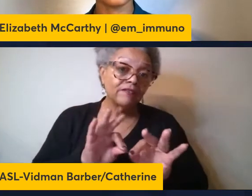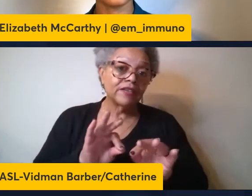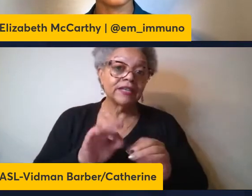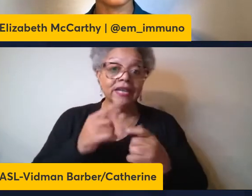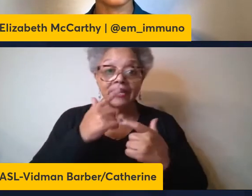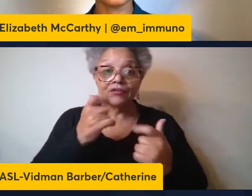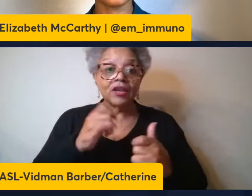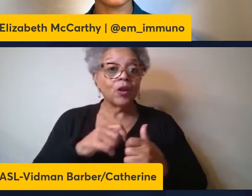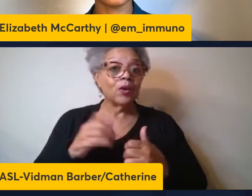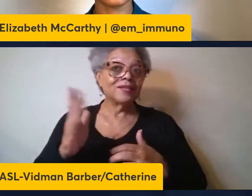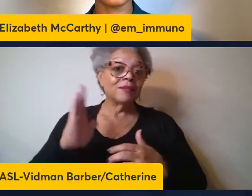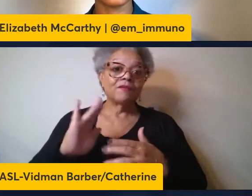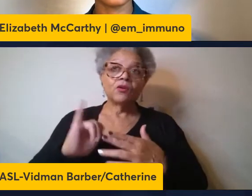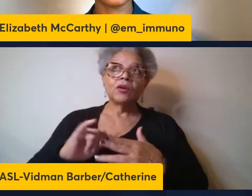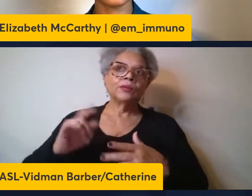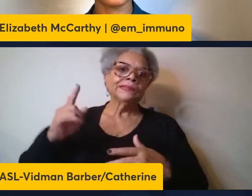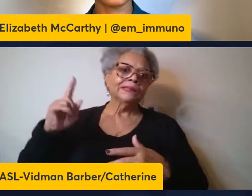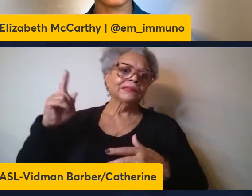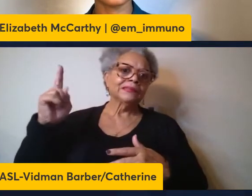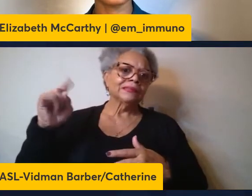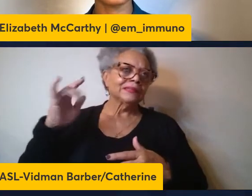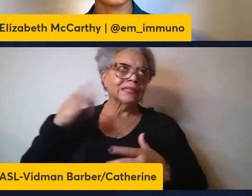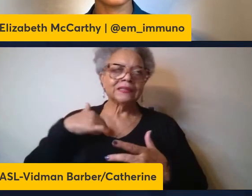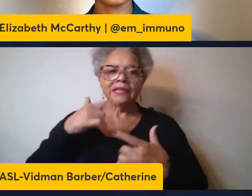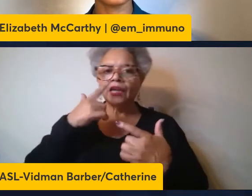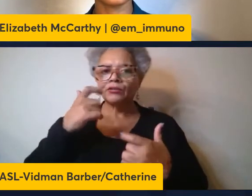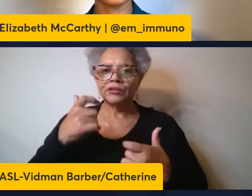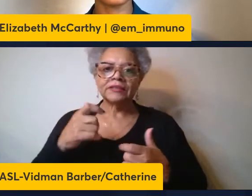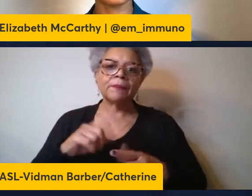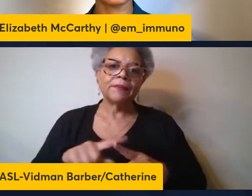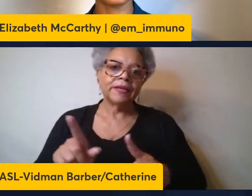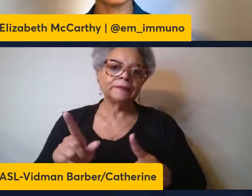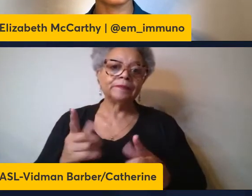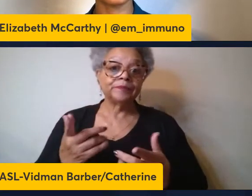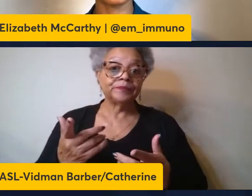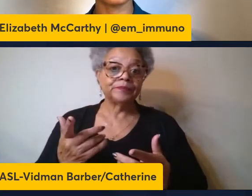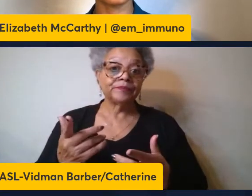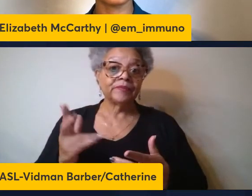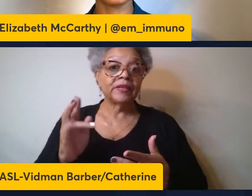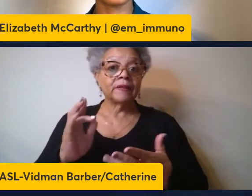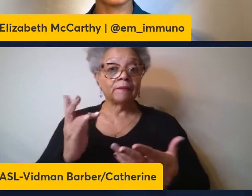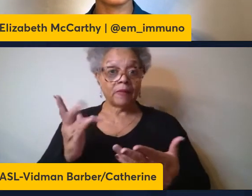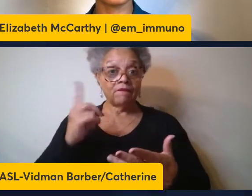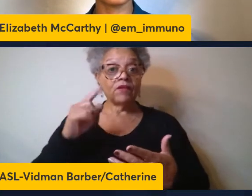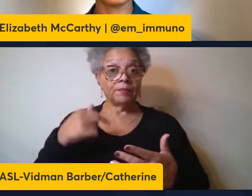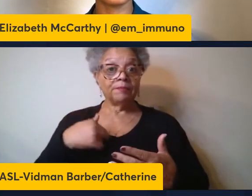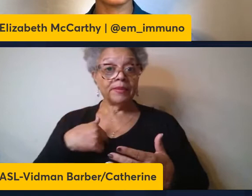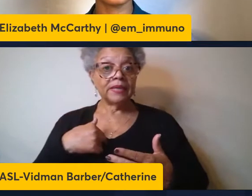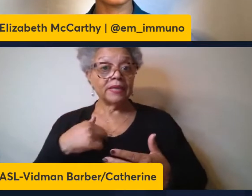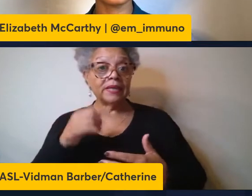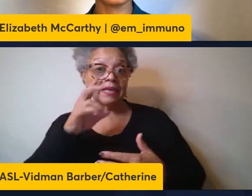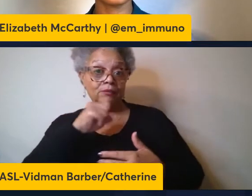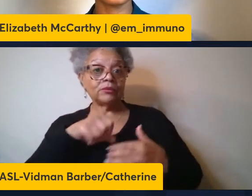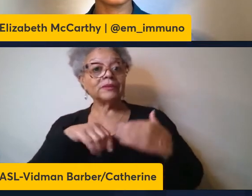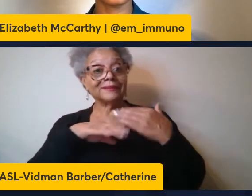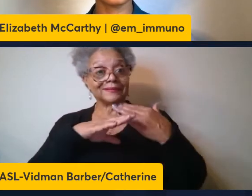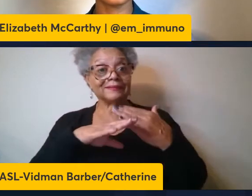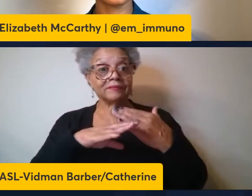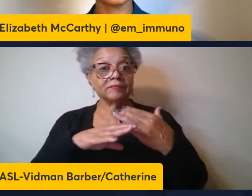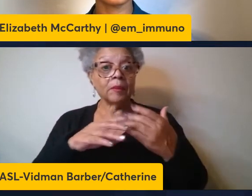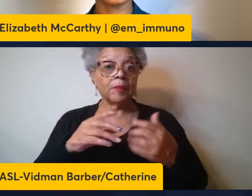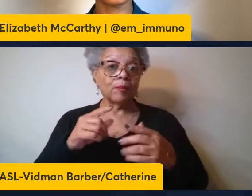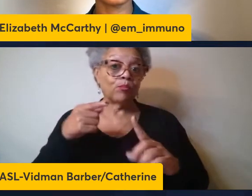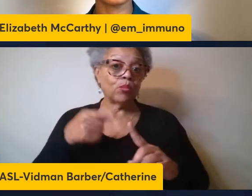in a distinct area that was not massively of interest anyway. But so it was for me, I guess it was a stumbling upon. And